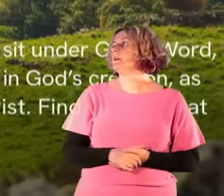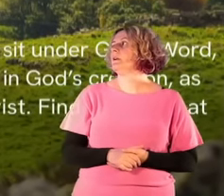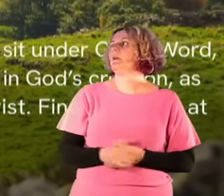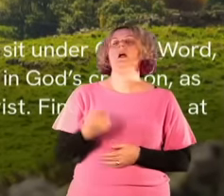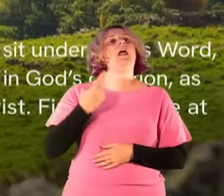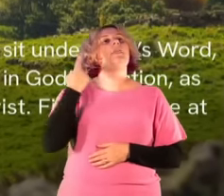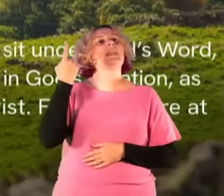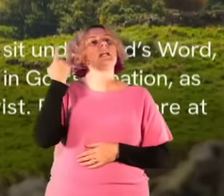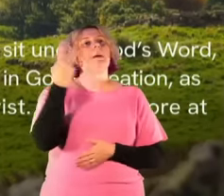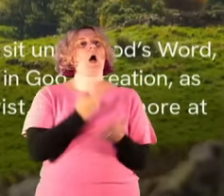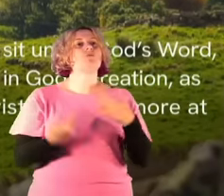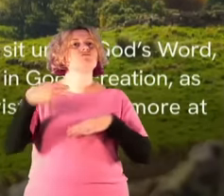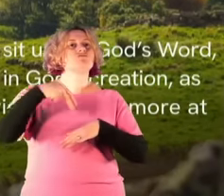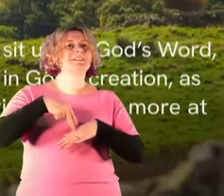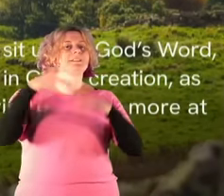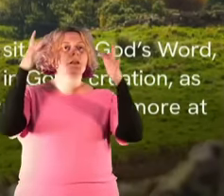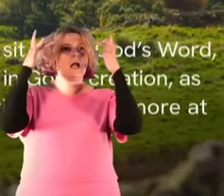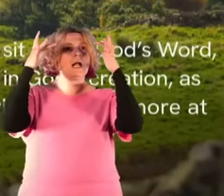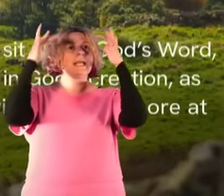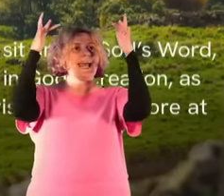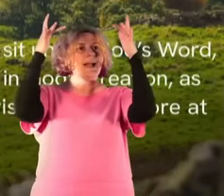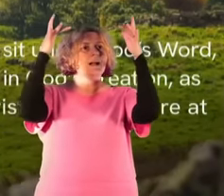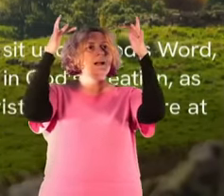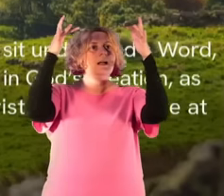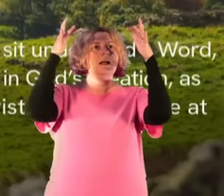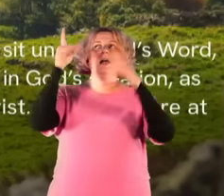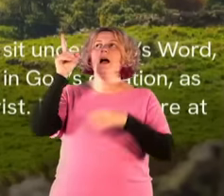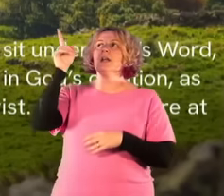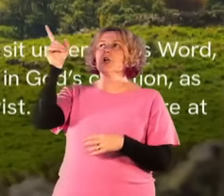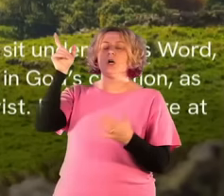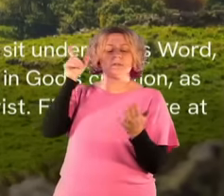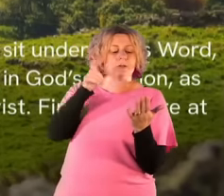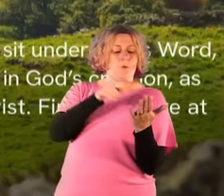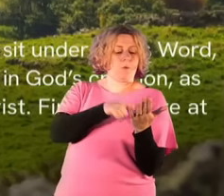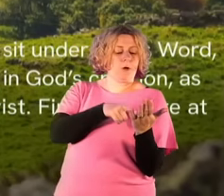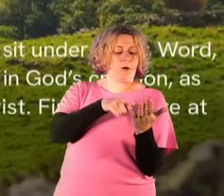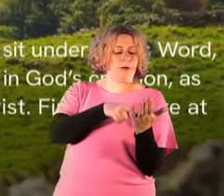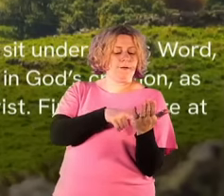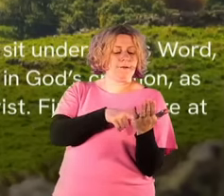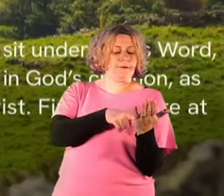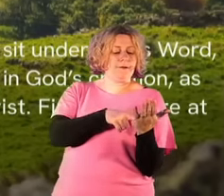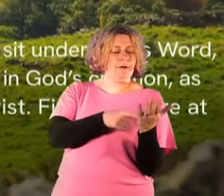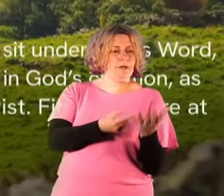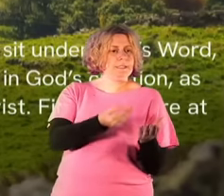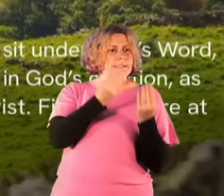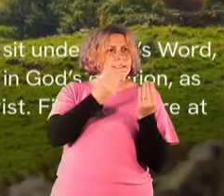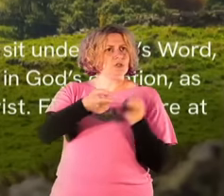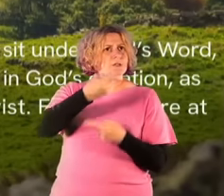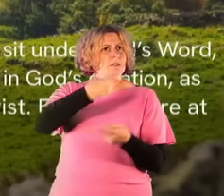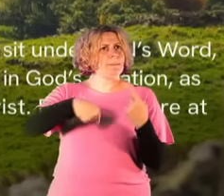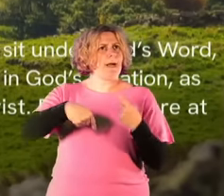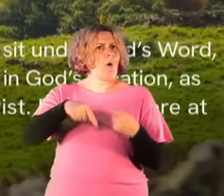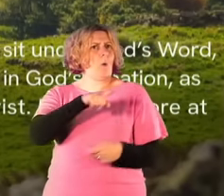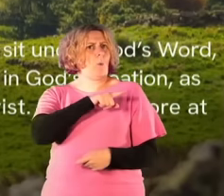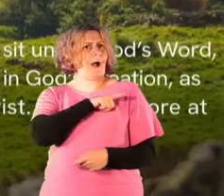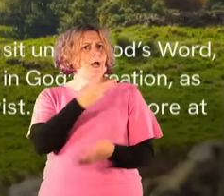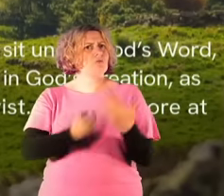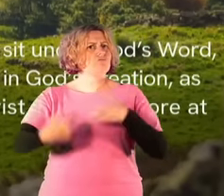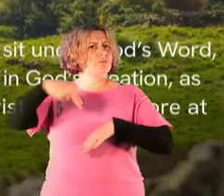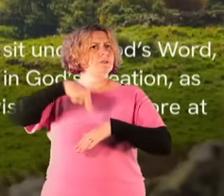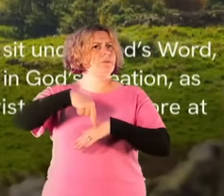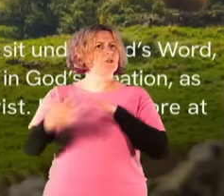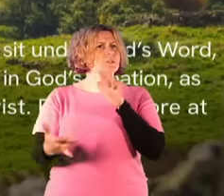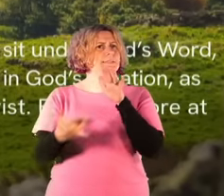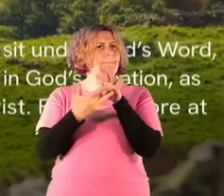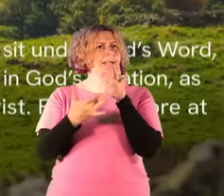our risen King and what God's word has to say to us about why resurrection matters. Week one begins